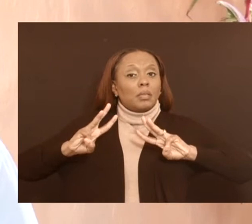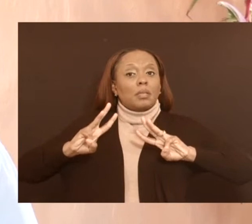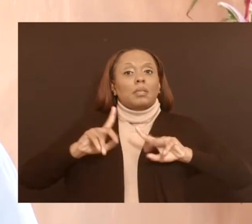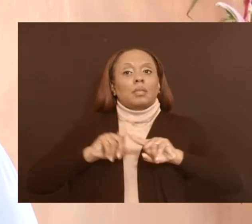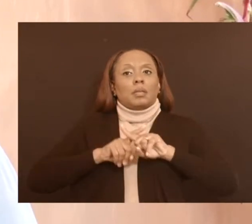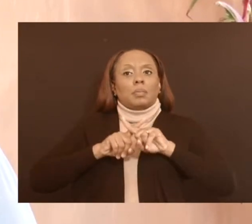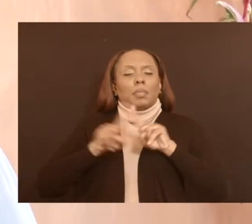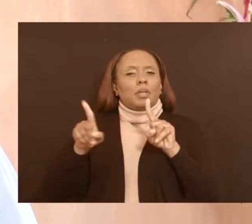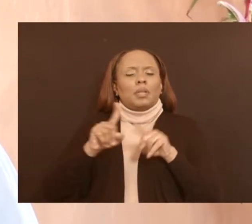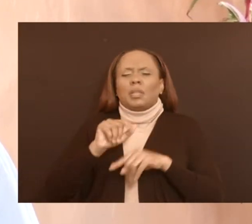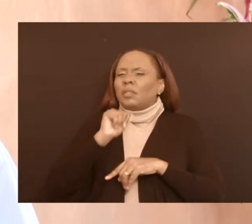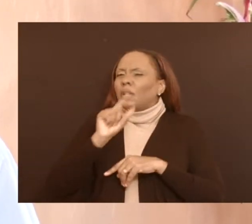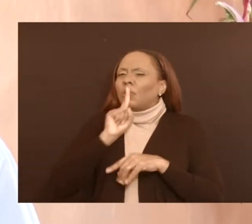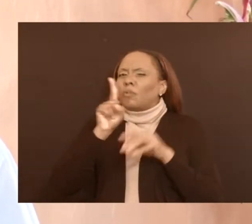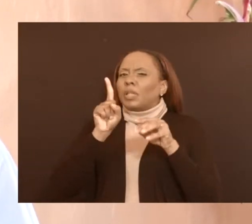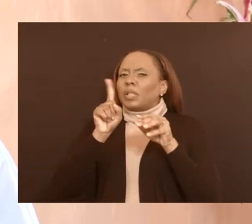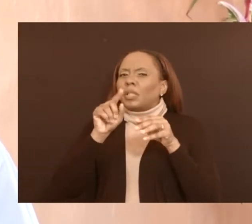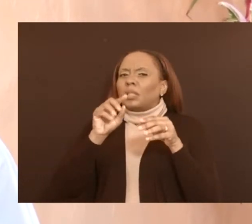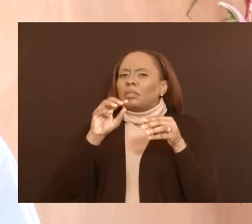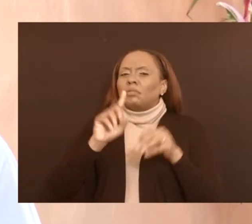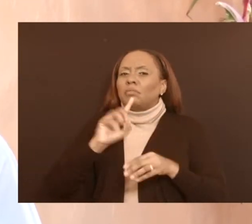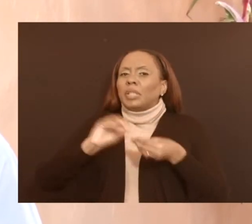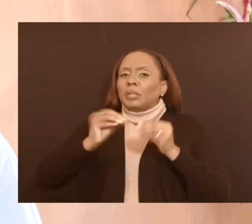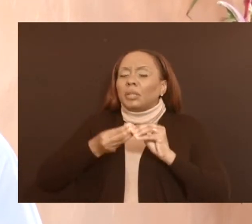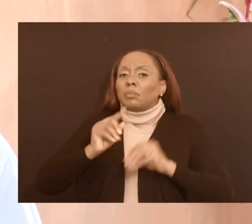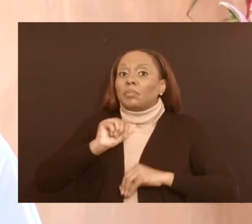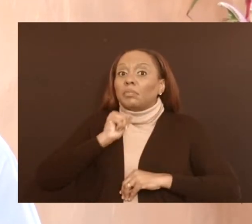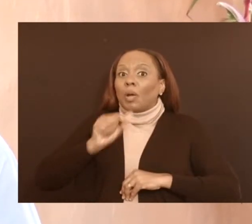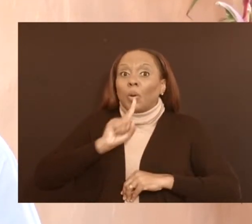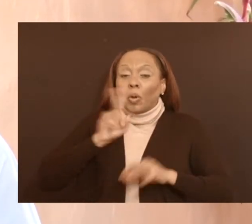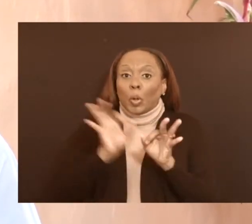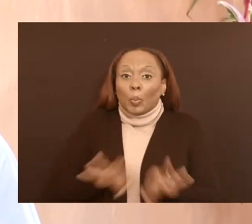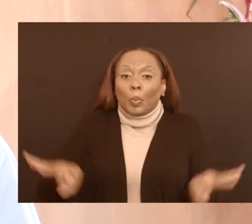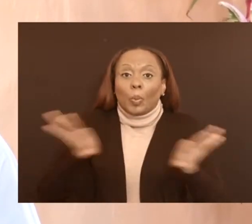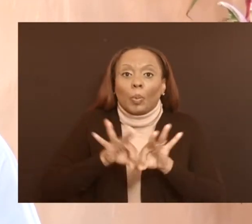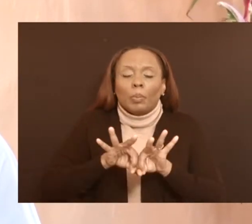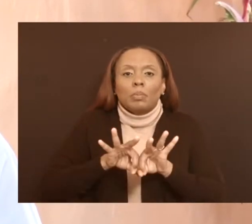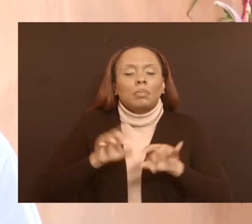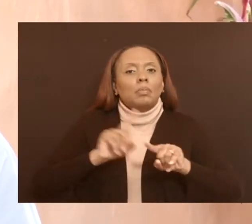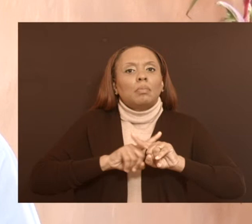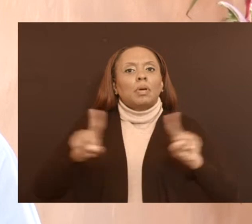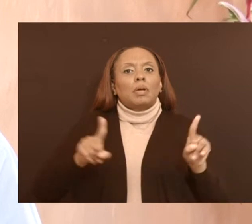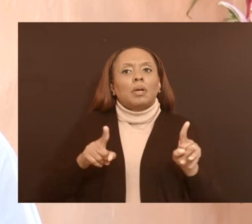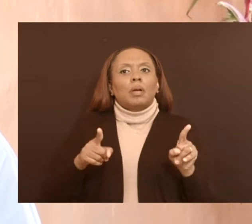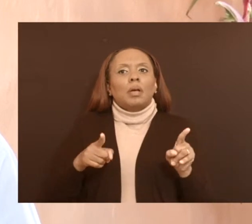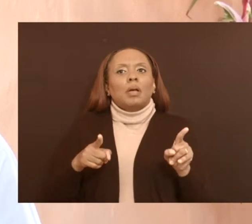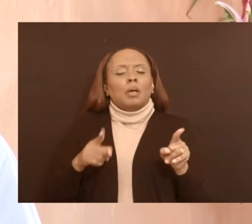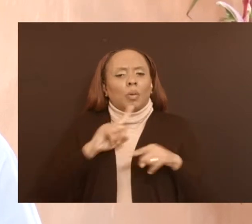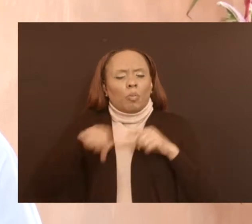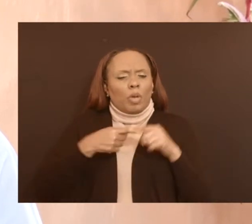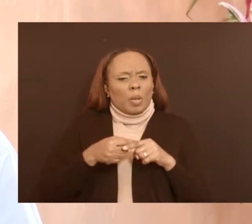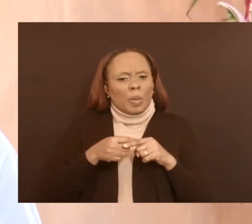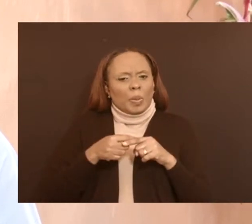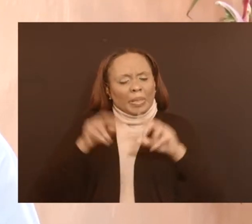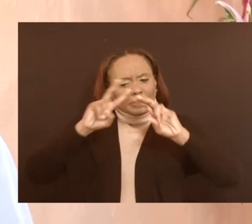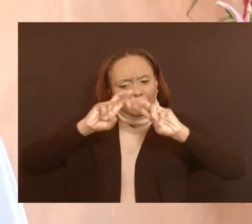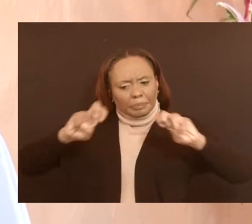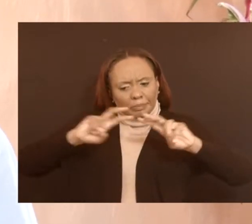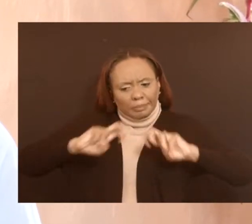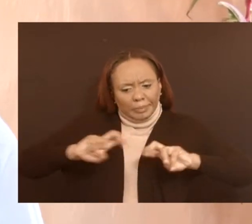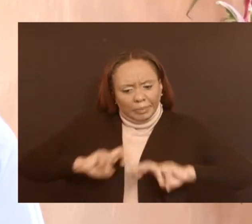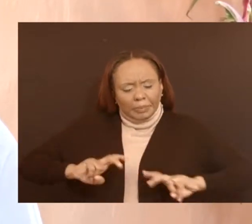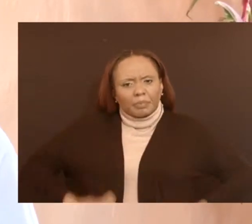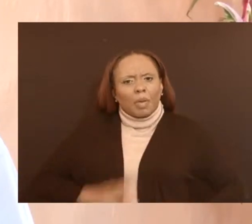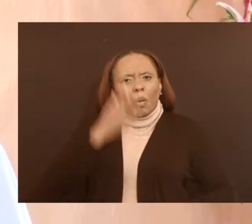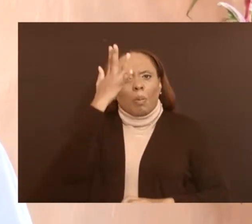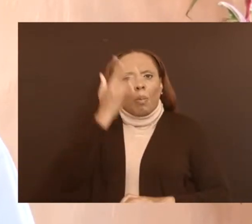the important thing at this point in time, but it is what we've been able to deduce or to analyze as a result of